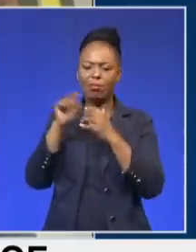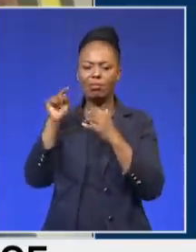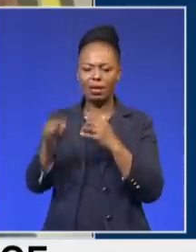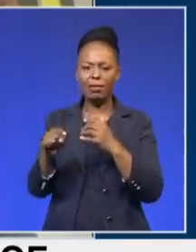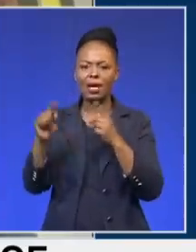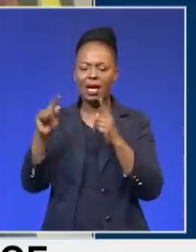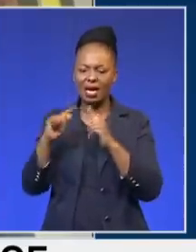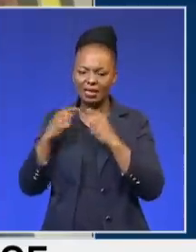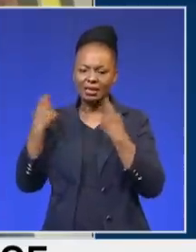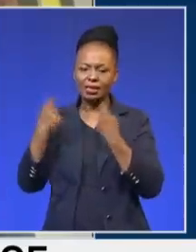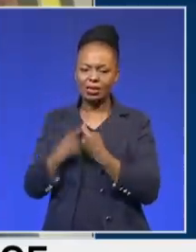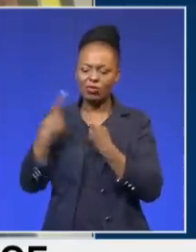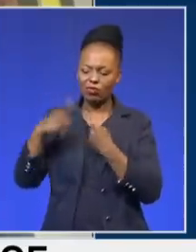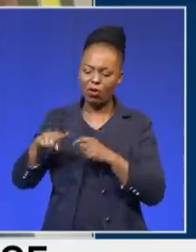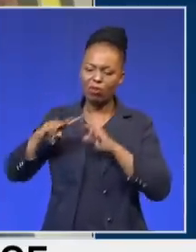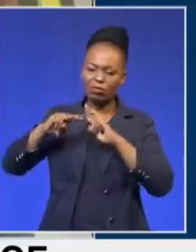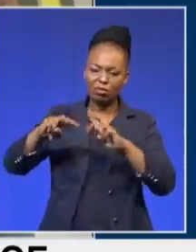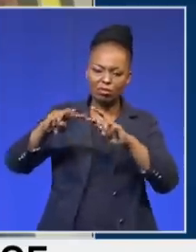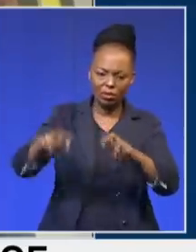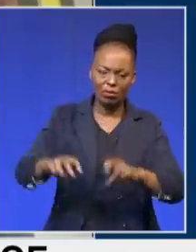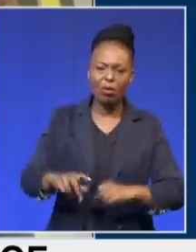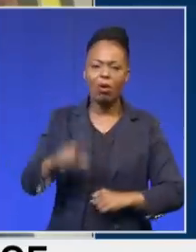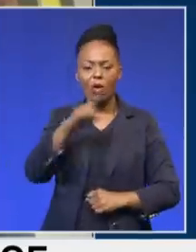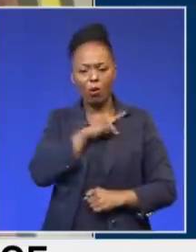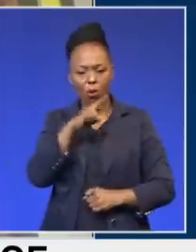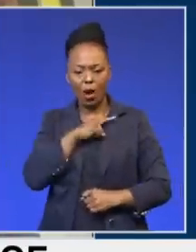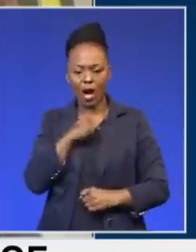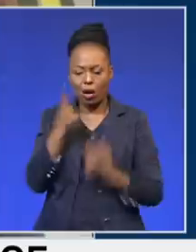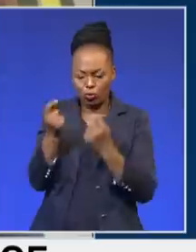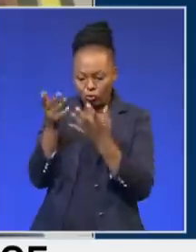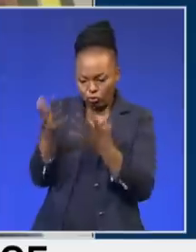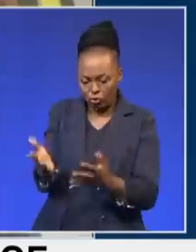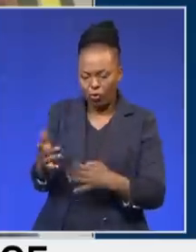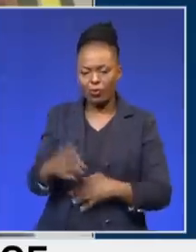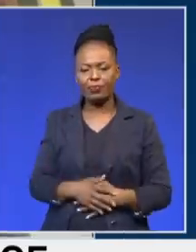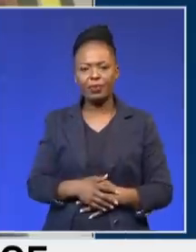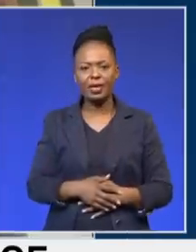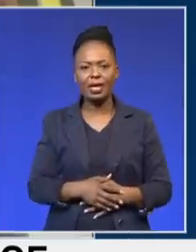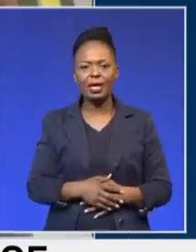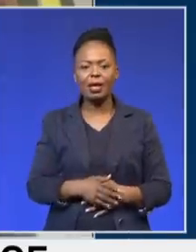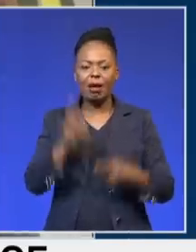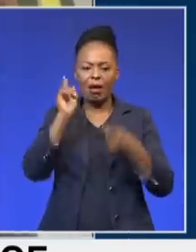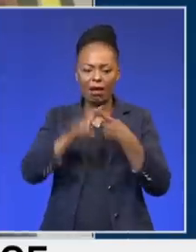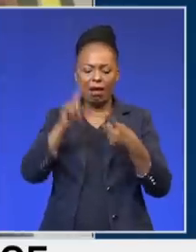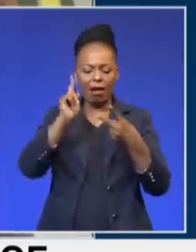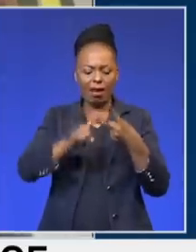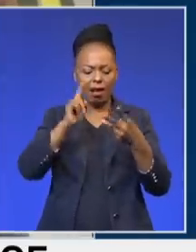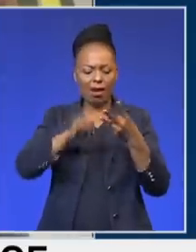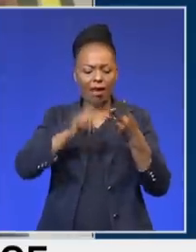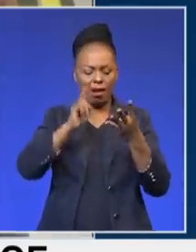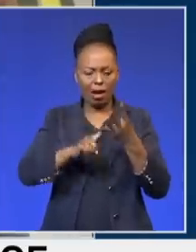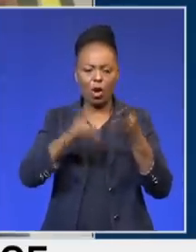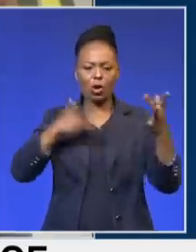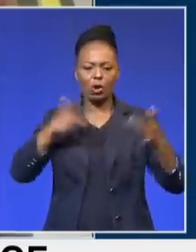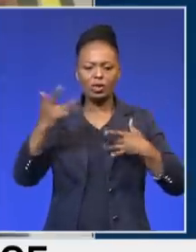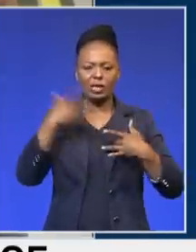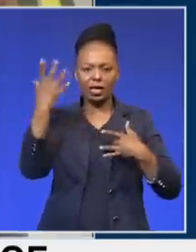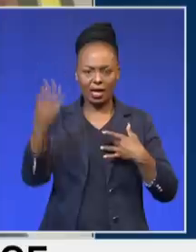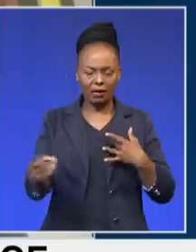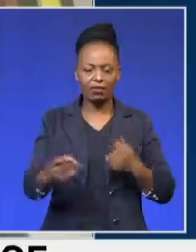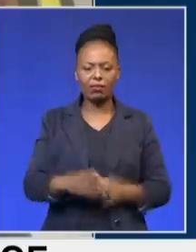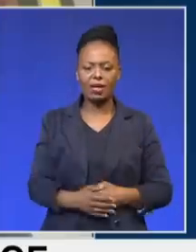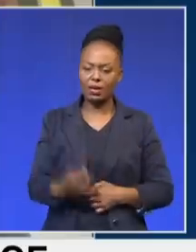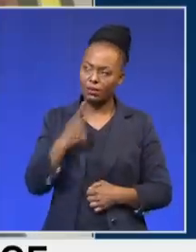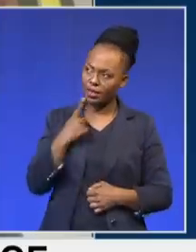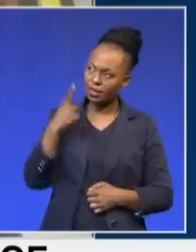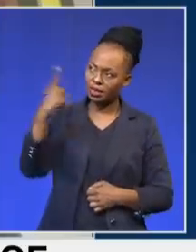Because when you come through, you said we have these concerns, and we say to you, official